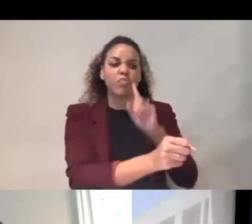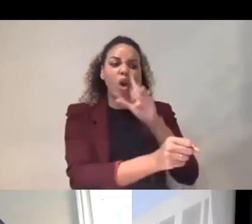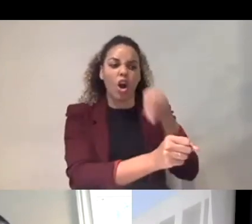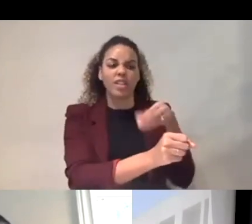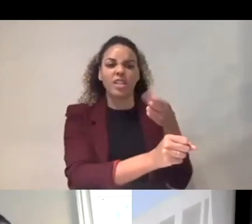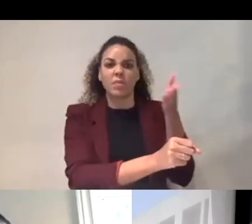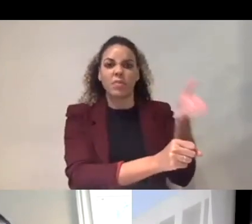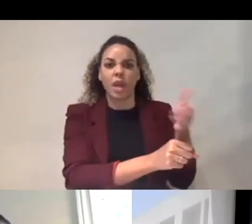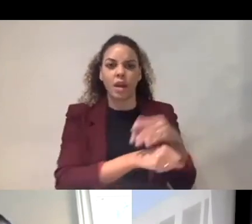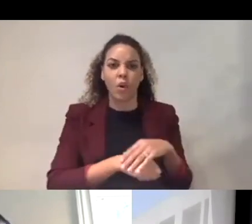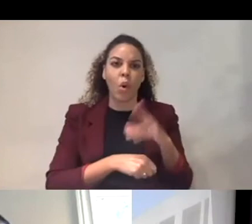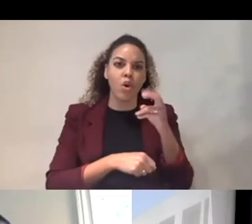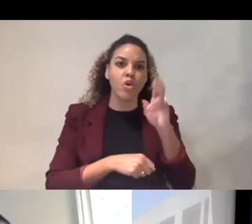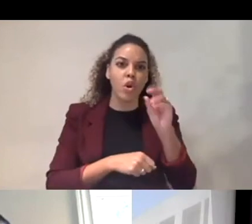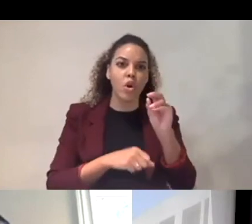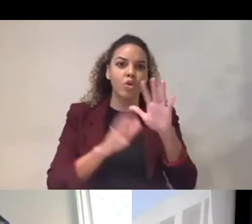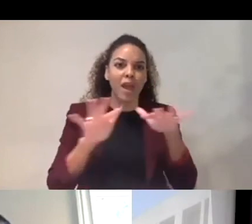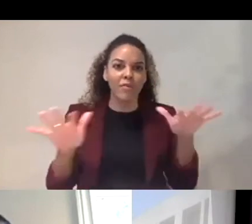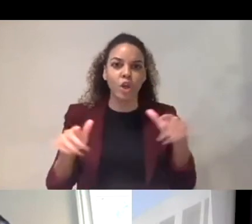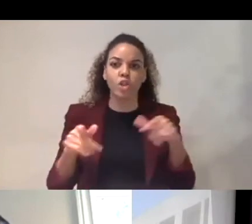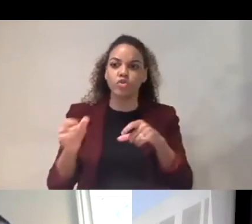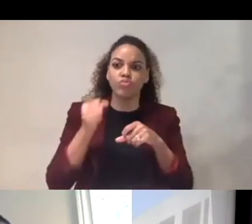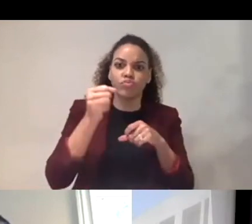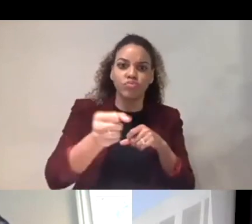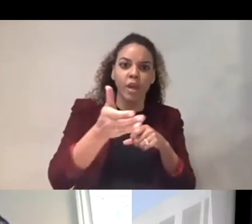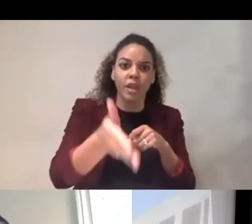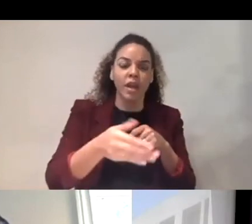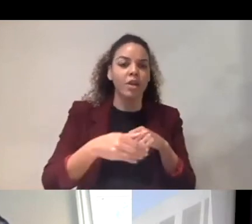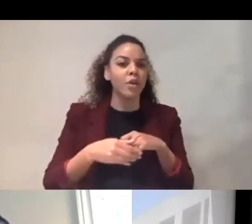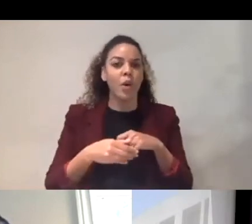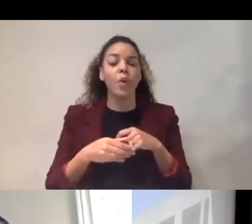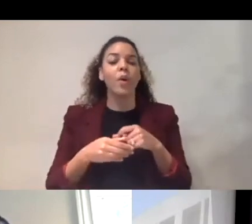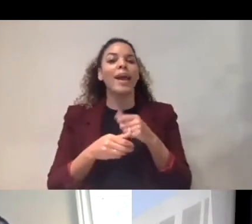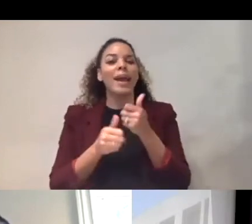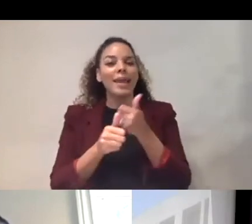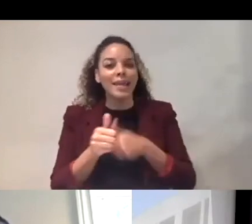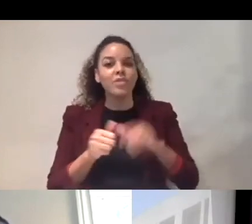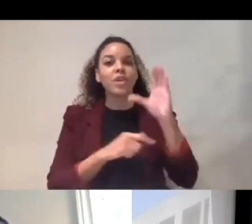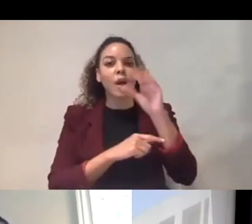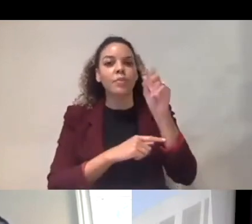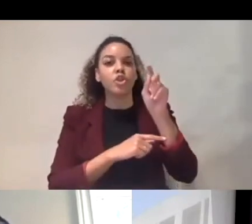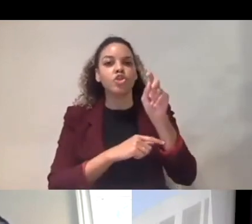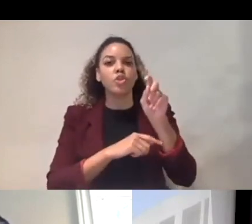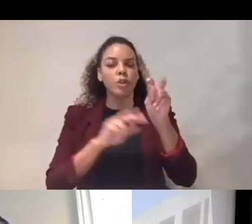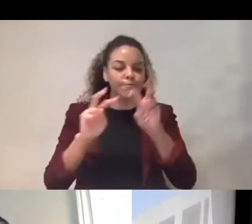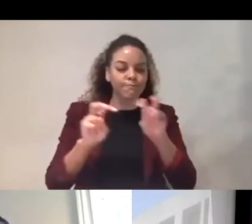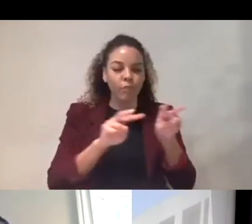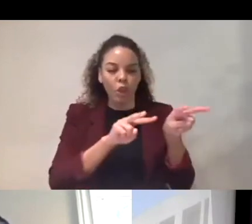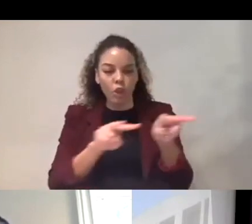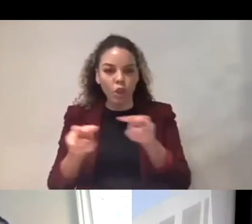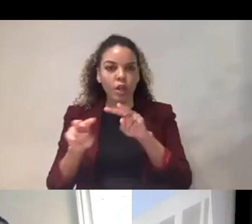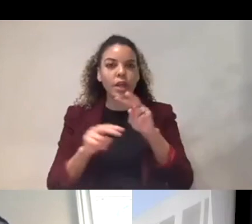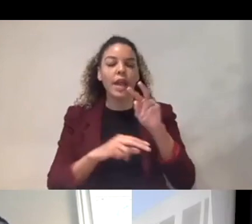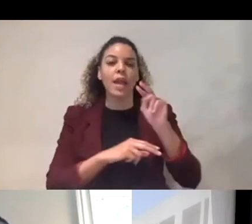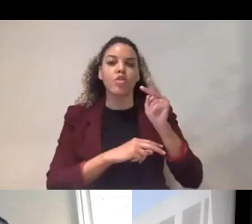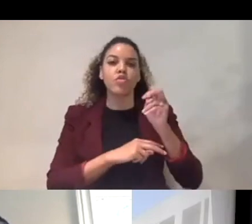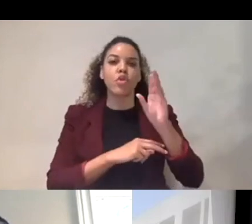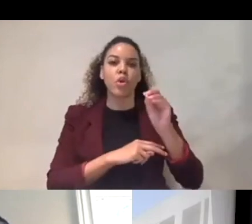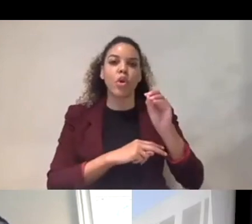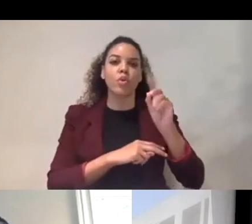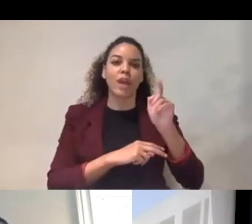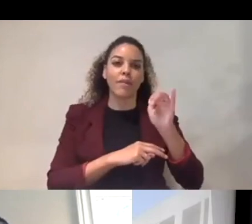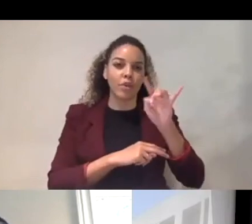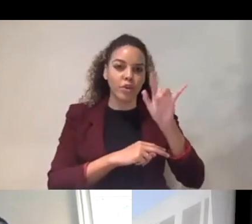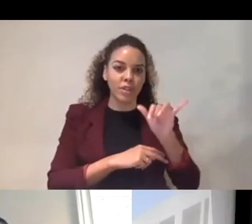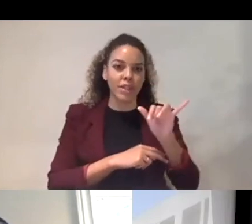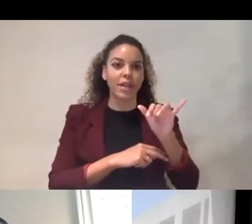neurodiverse. Every company should look at neurodiversity and offer opportunities to people with autism. One other thing I wanted to say, I don't want to belabor it,